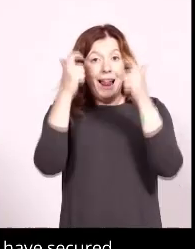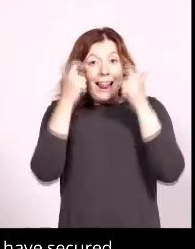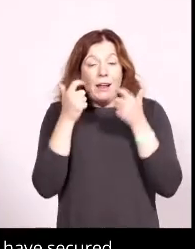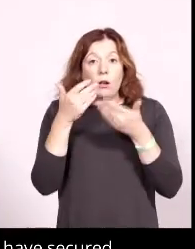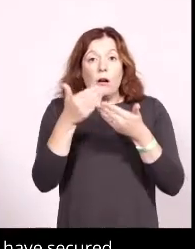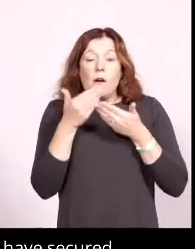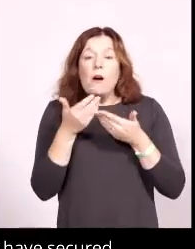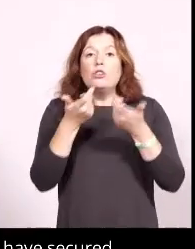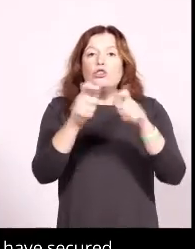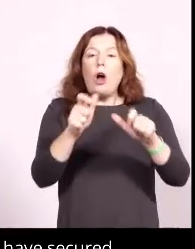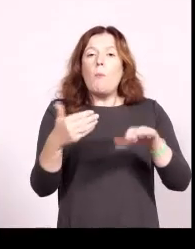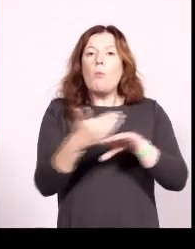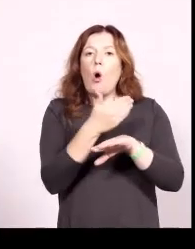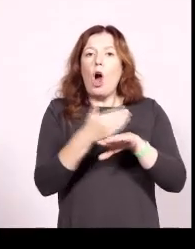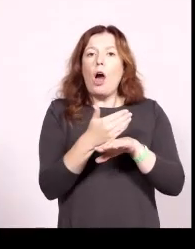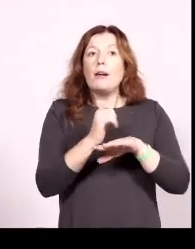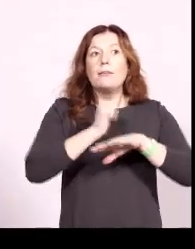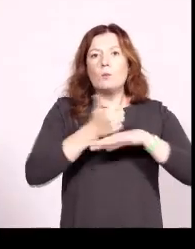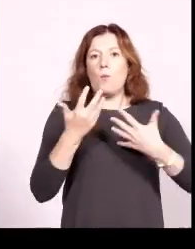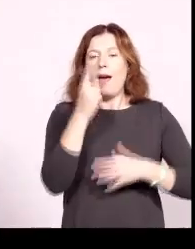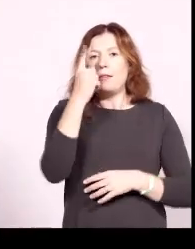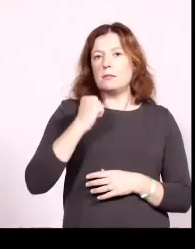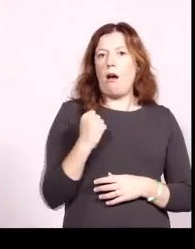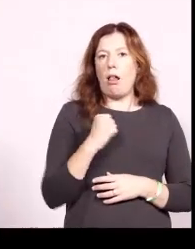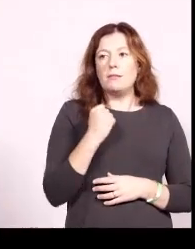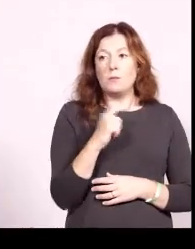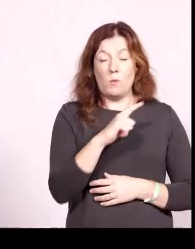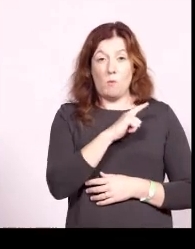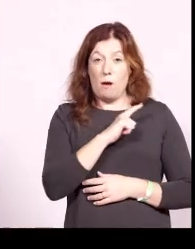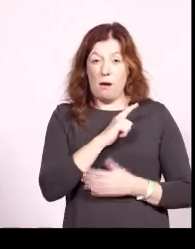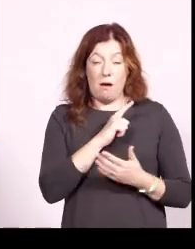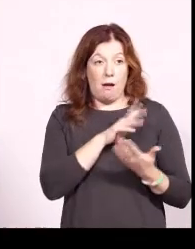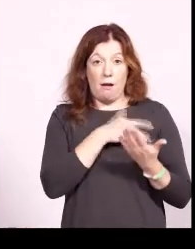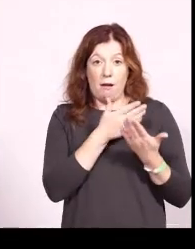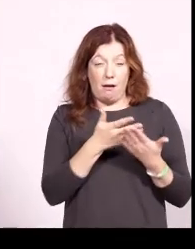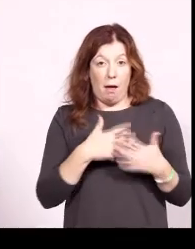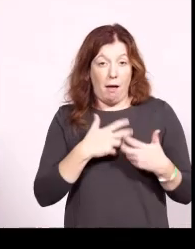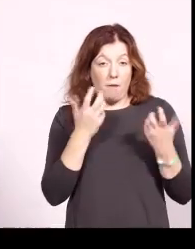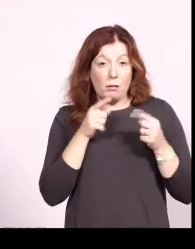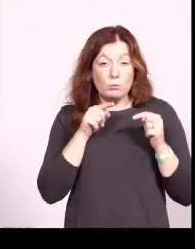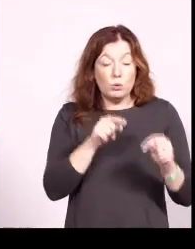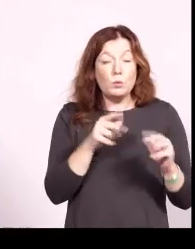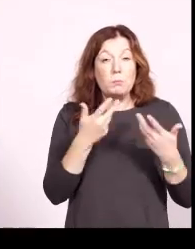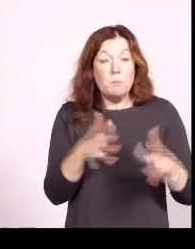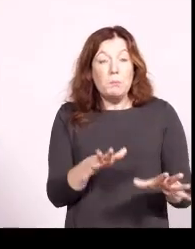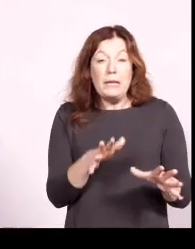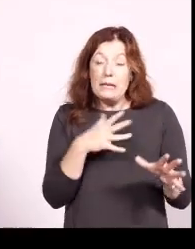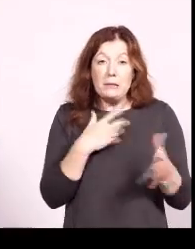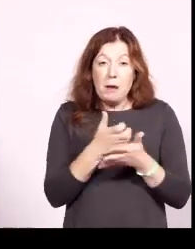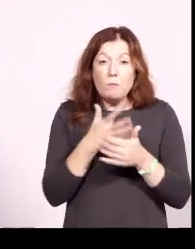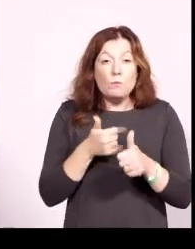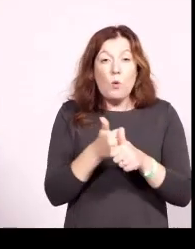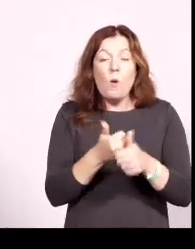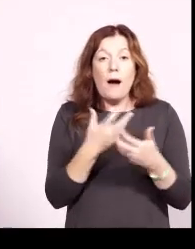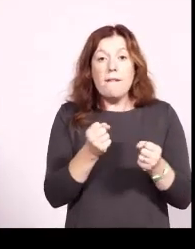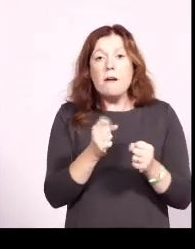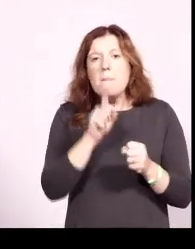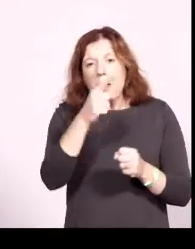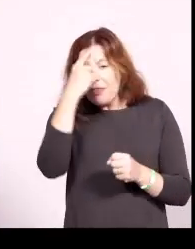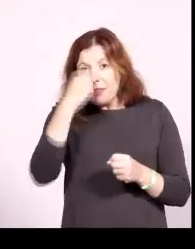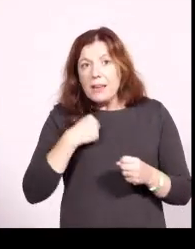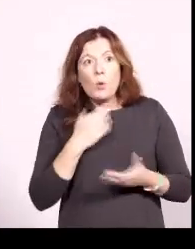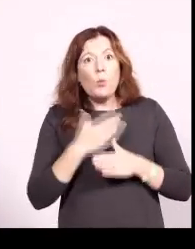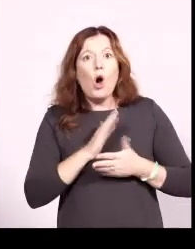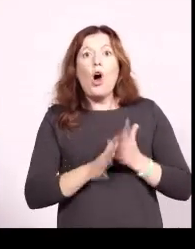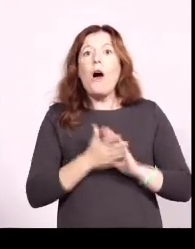protections for shop workers in Scotland from appalling violence and abuse. But conference, it doesn't stop there. We